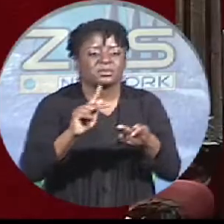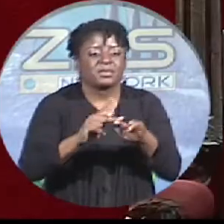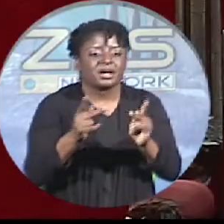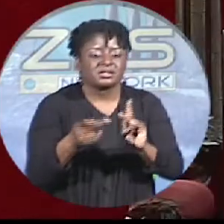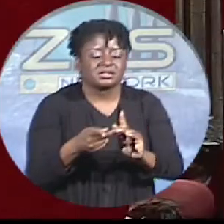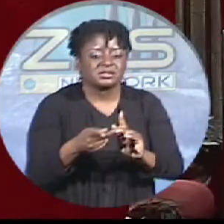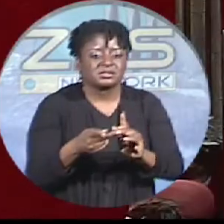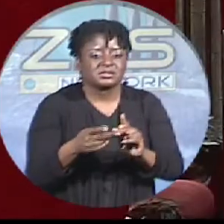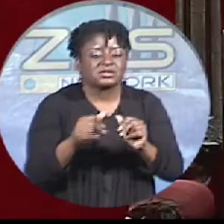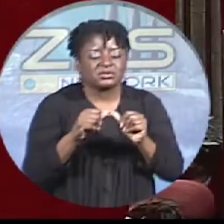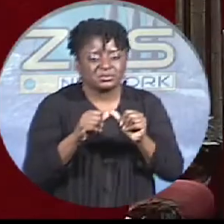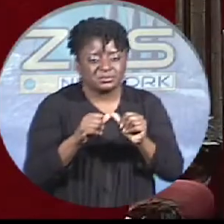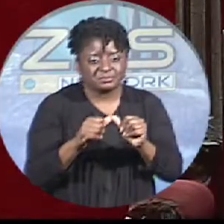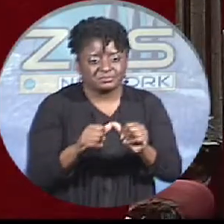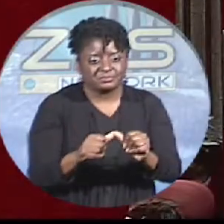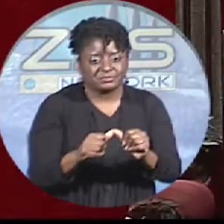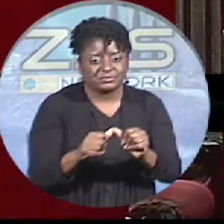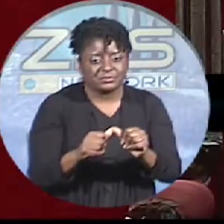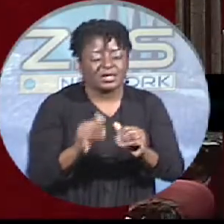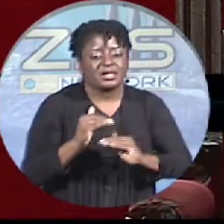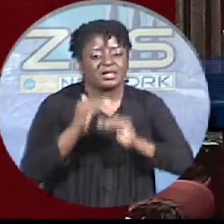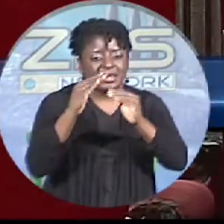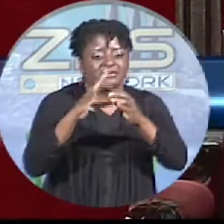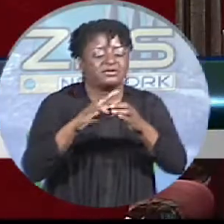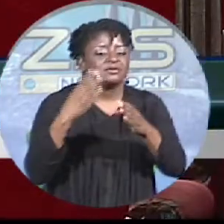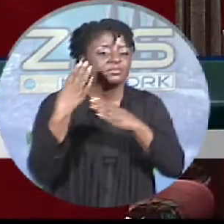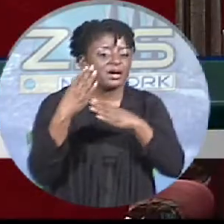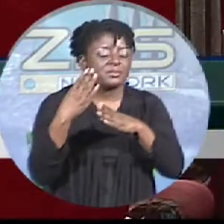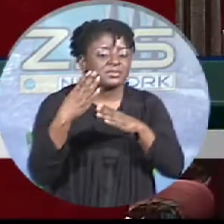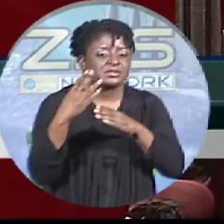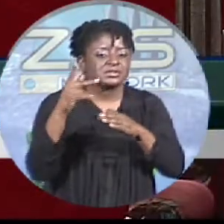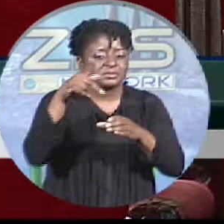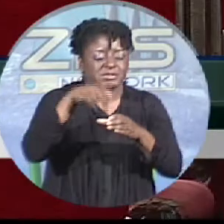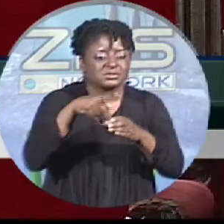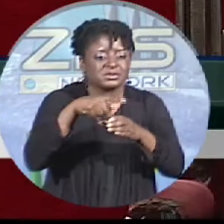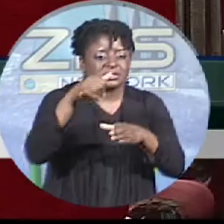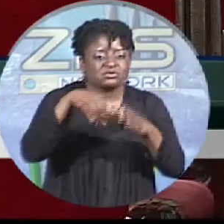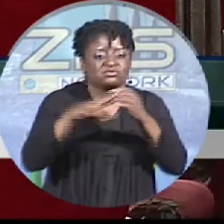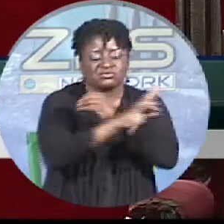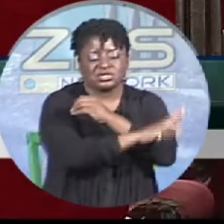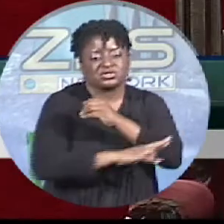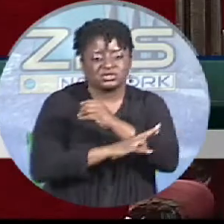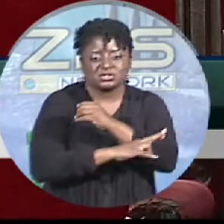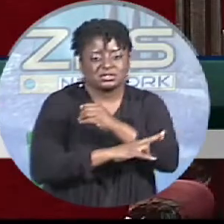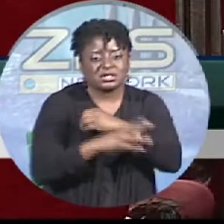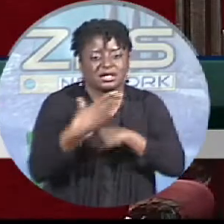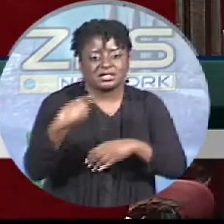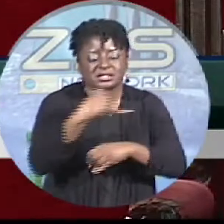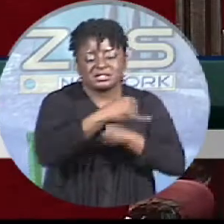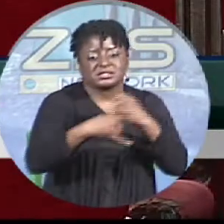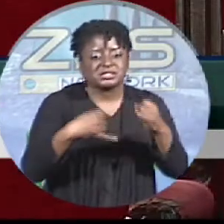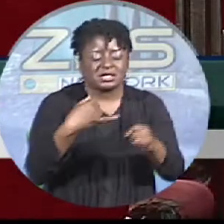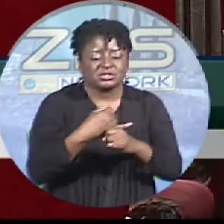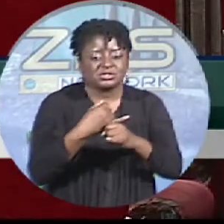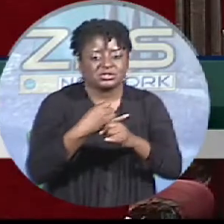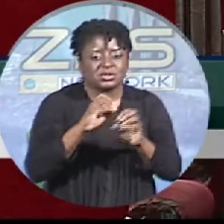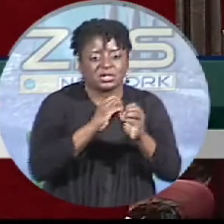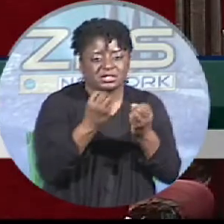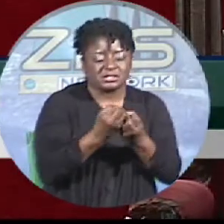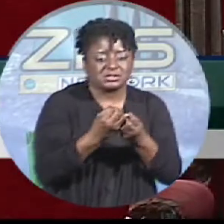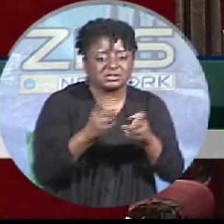the level of the Bahamas' participation in regional, hemispheric, and international organizations such as